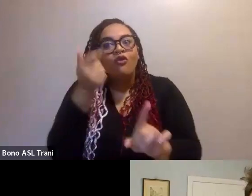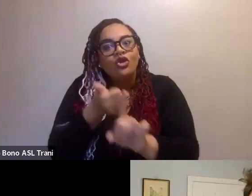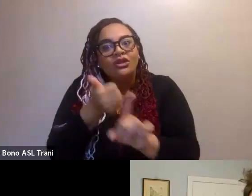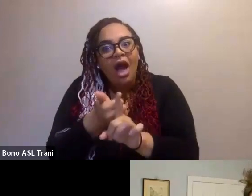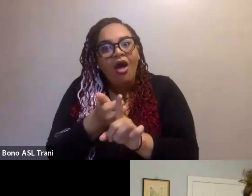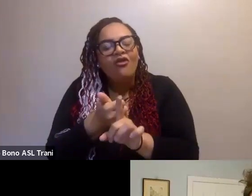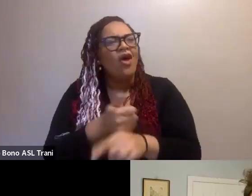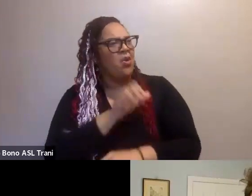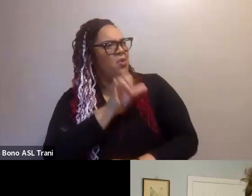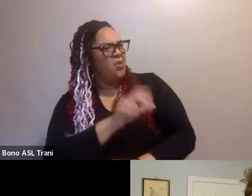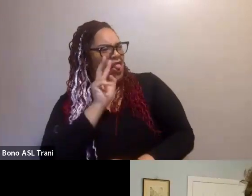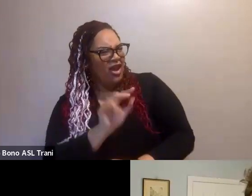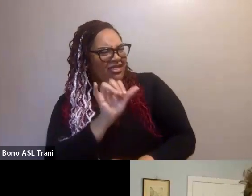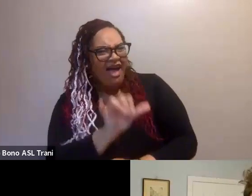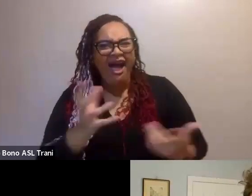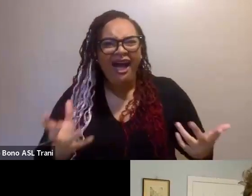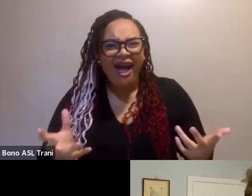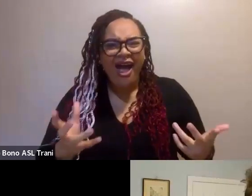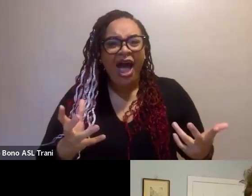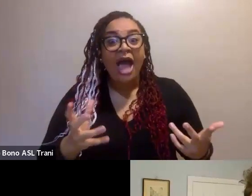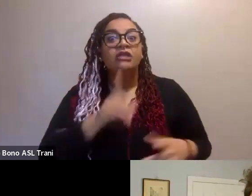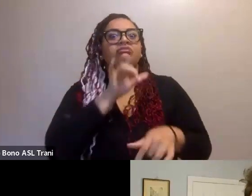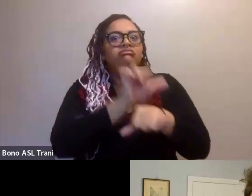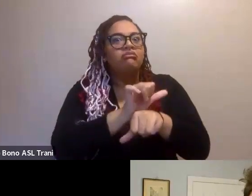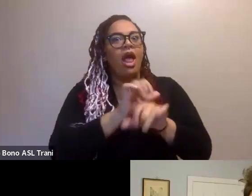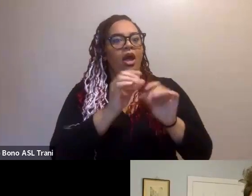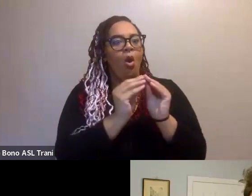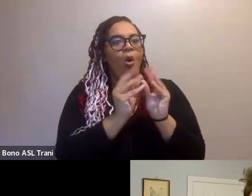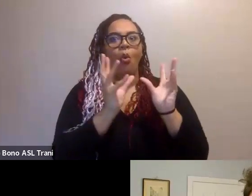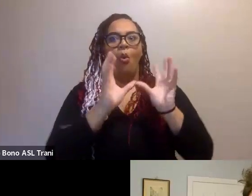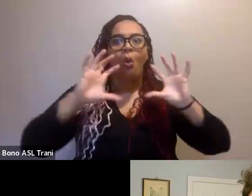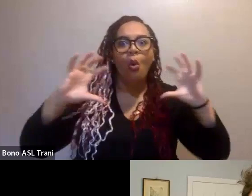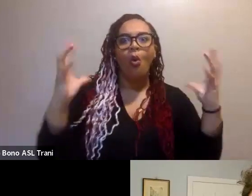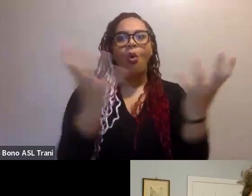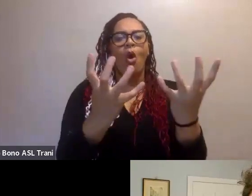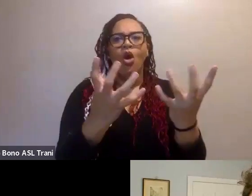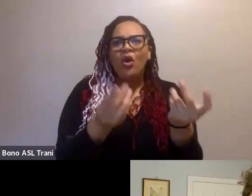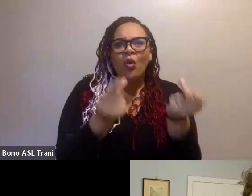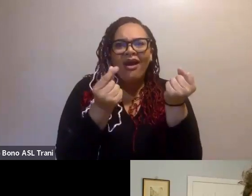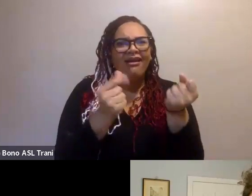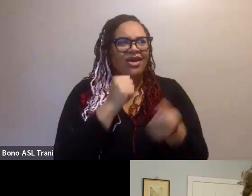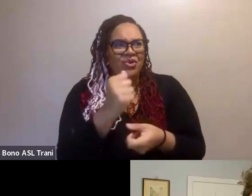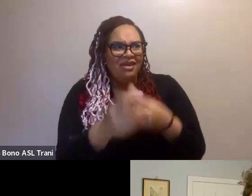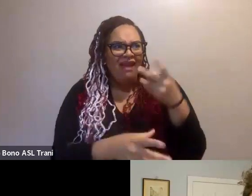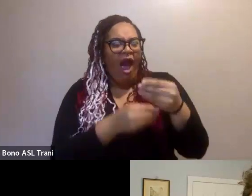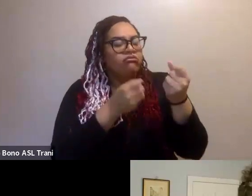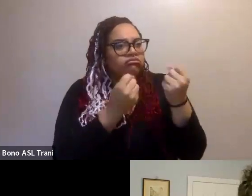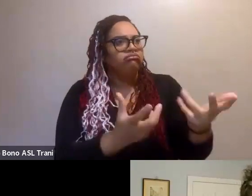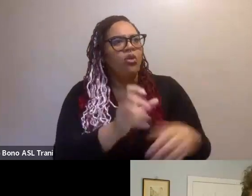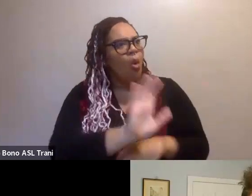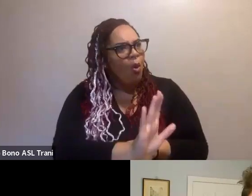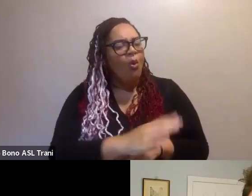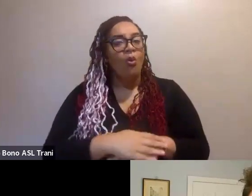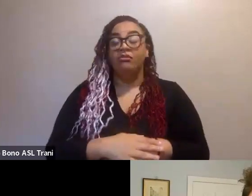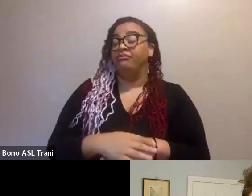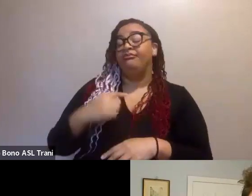pretty. It's filling in quickly too. It's not like you have to spend hours on this. It's like I thought I wouldn't make it. This